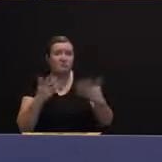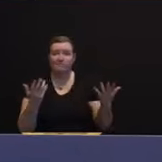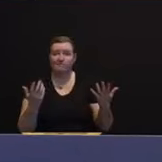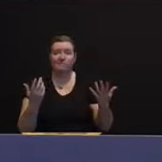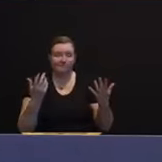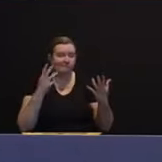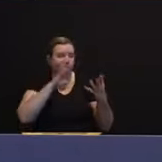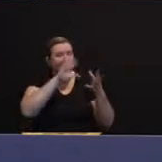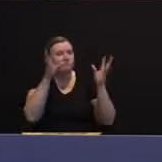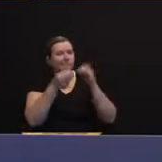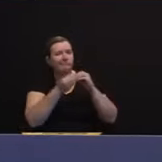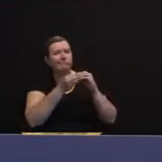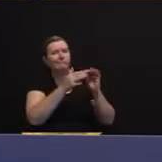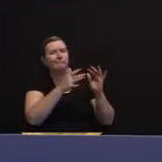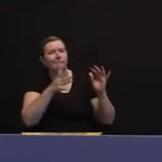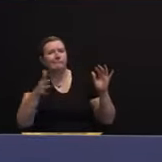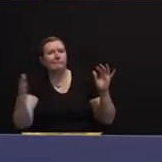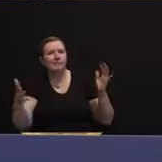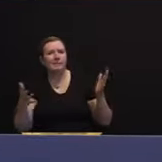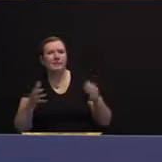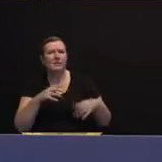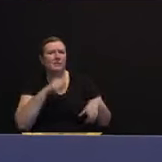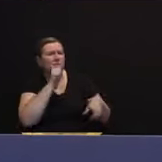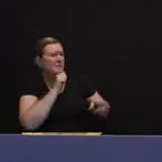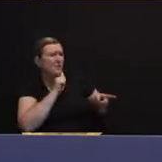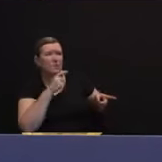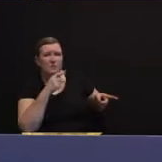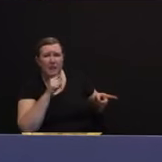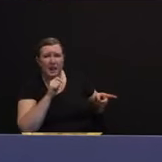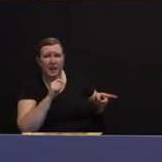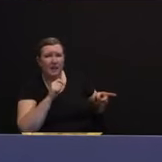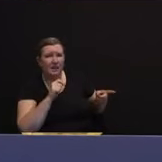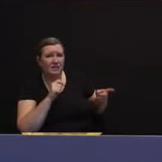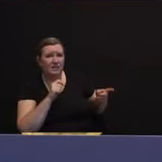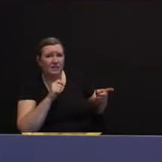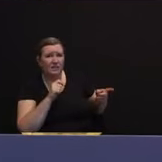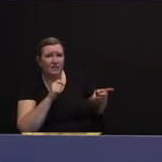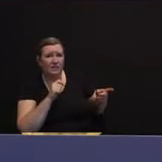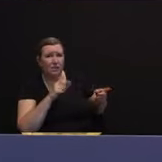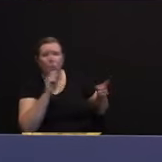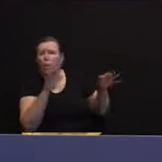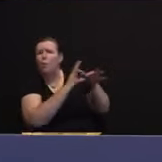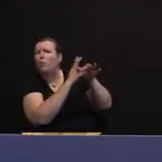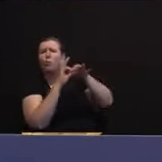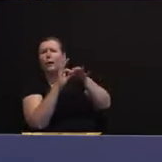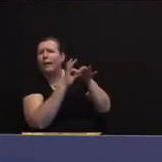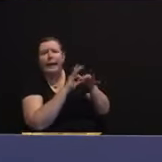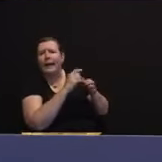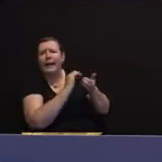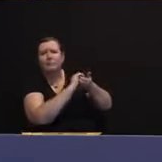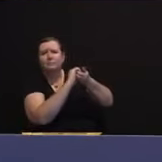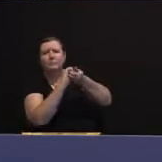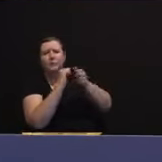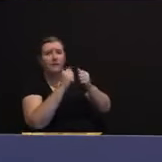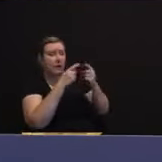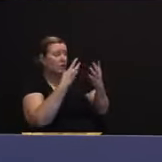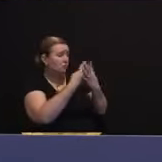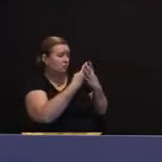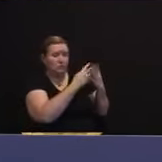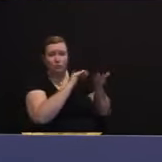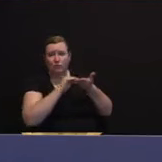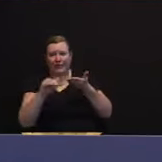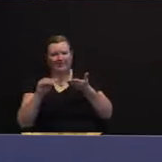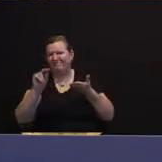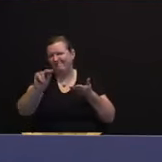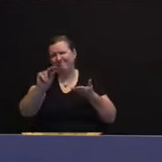you, I know no correlation with the inmate release, unless you're aware of one. And then on